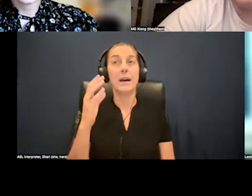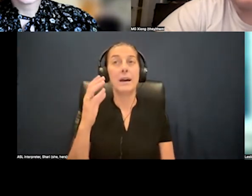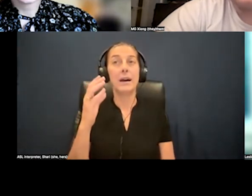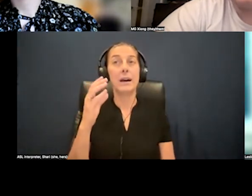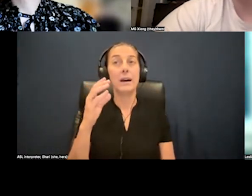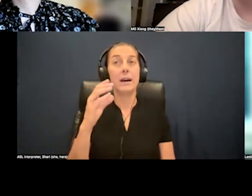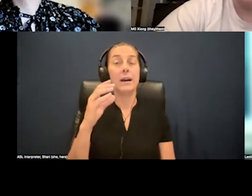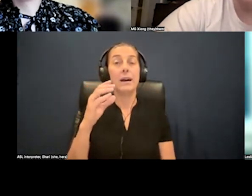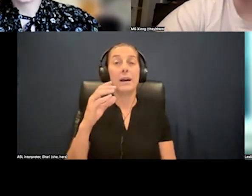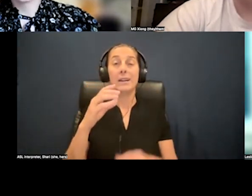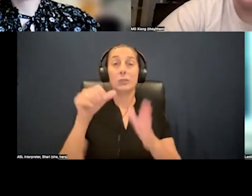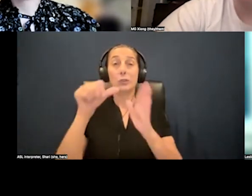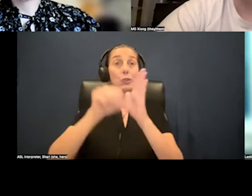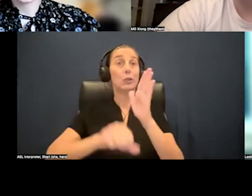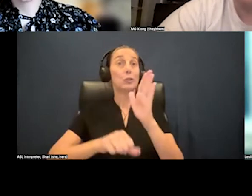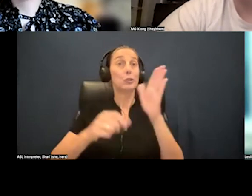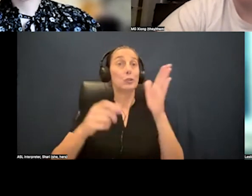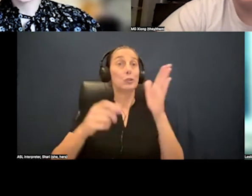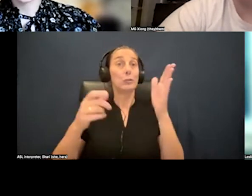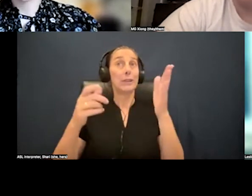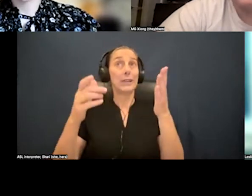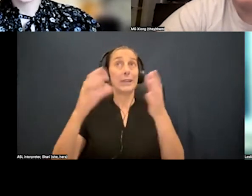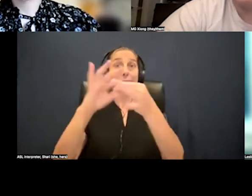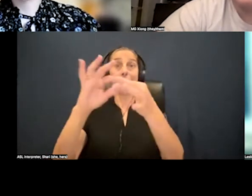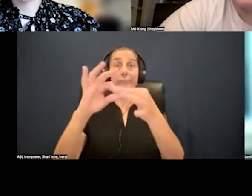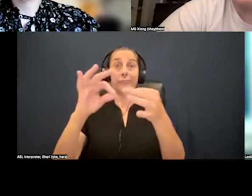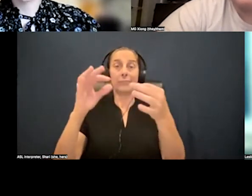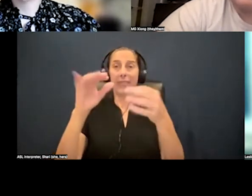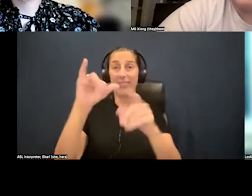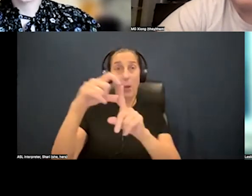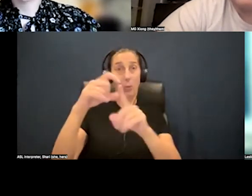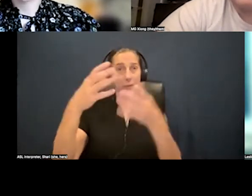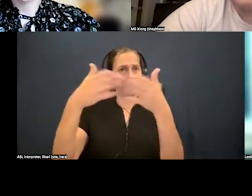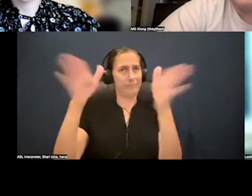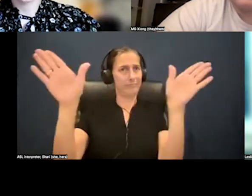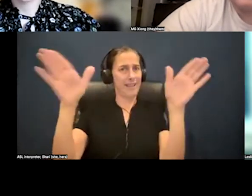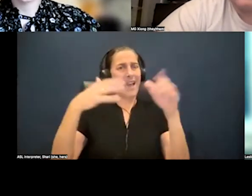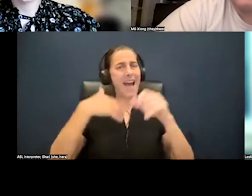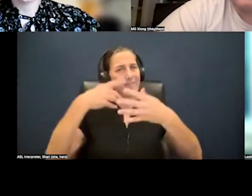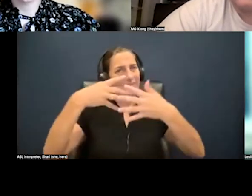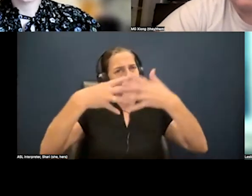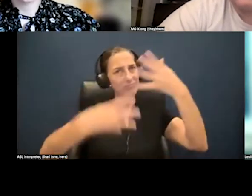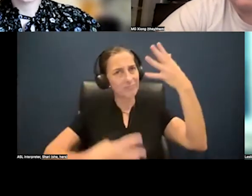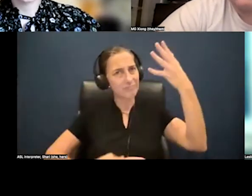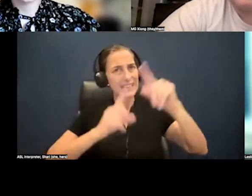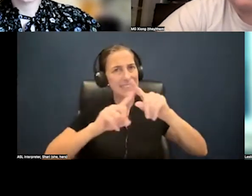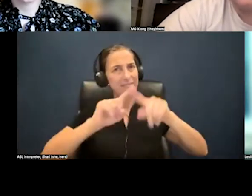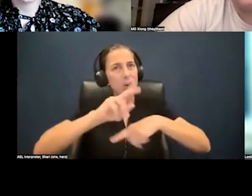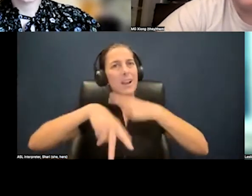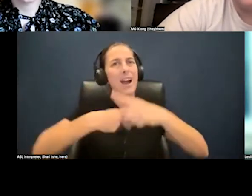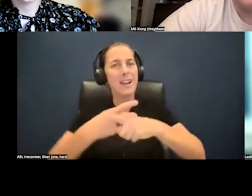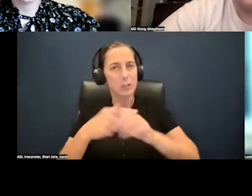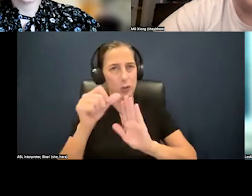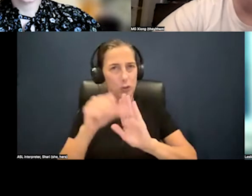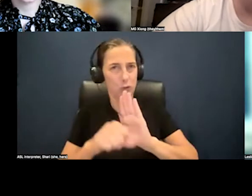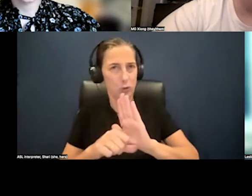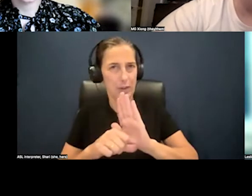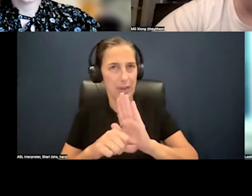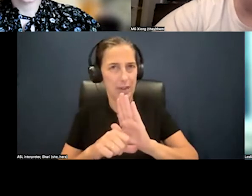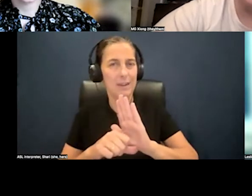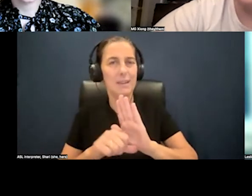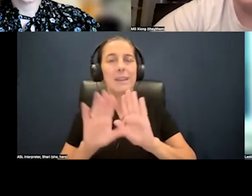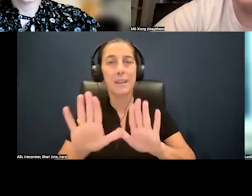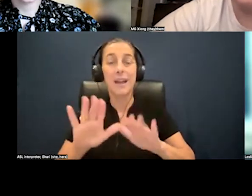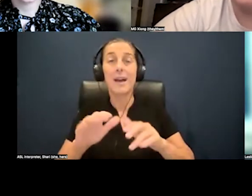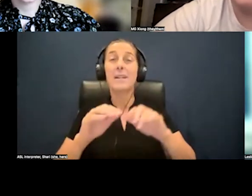different surgical things here. I think generally the big buckets for gender